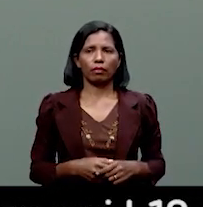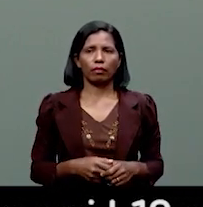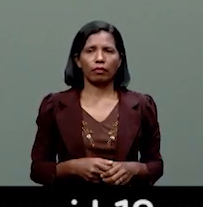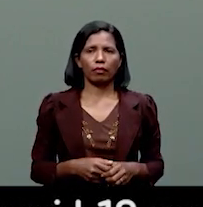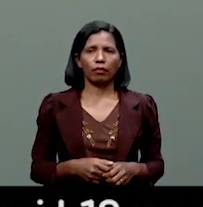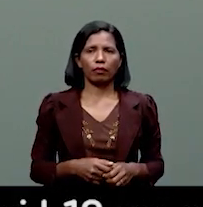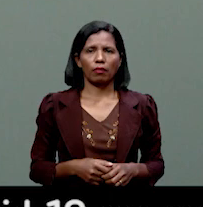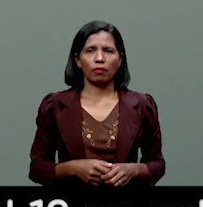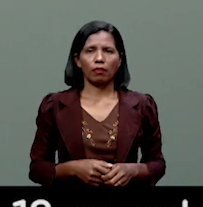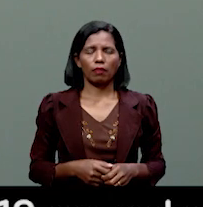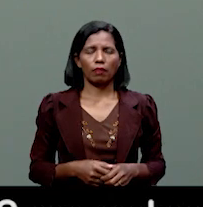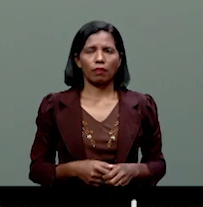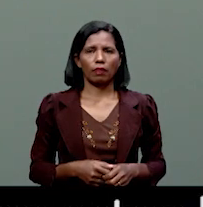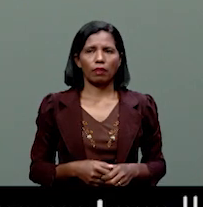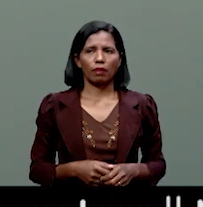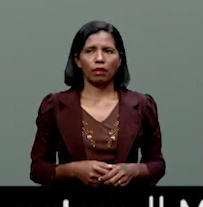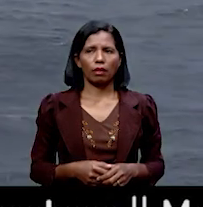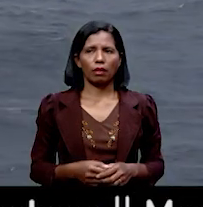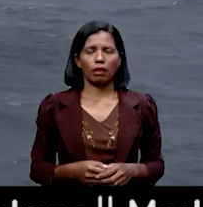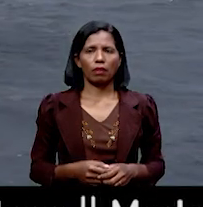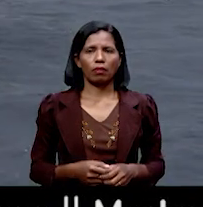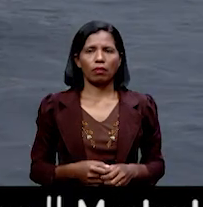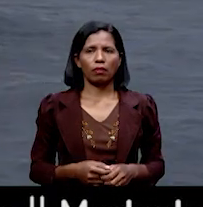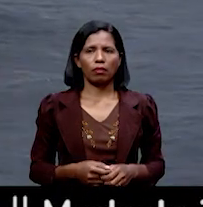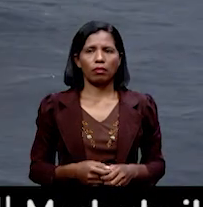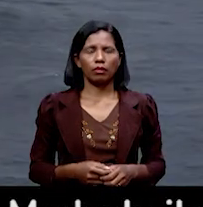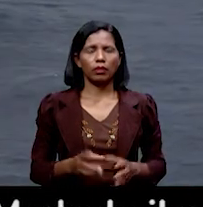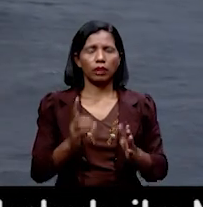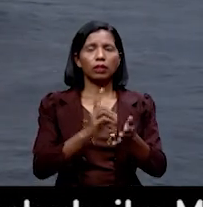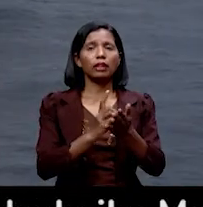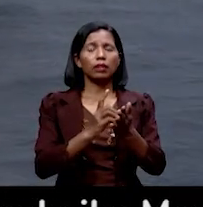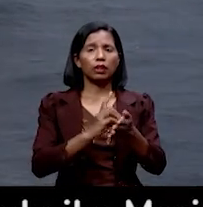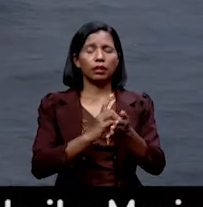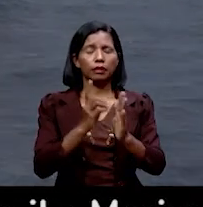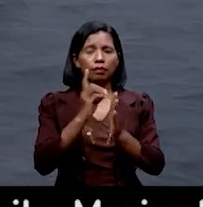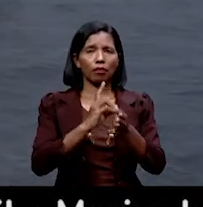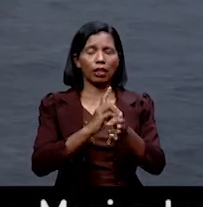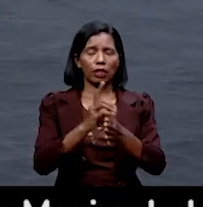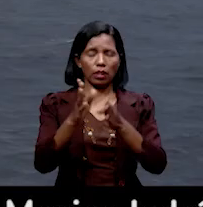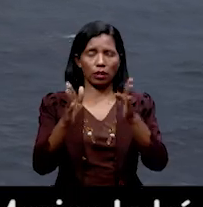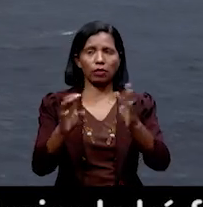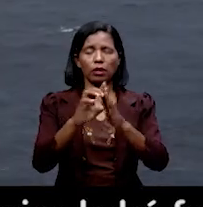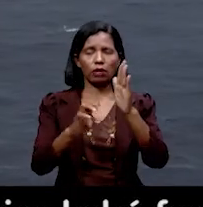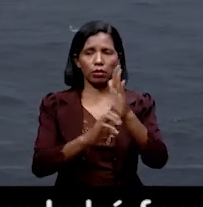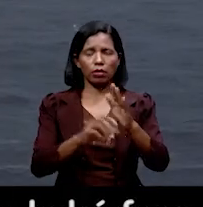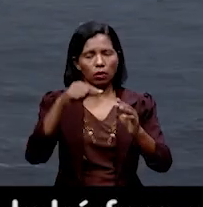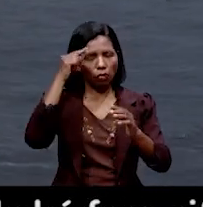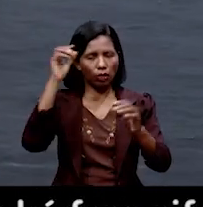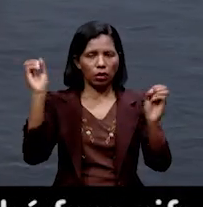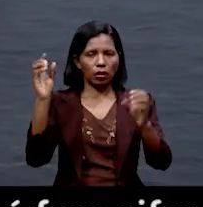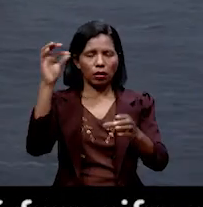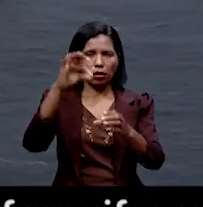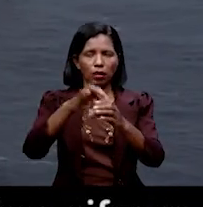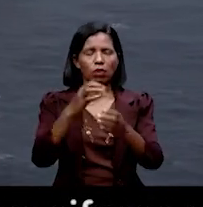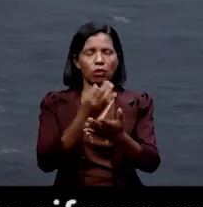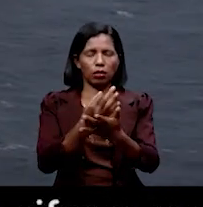people have their livelihoods. Diretor Executivo explica o governo la precisa halo levantamento fundo petrolífero ho